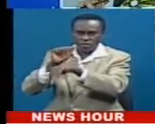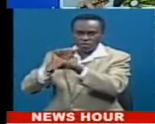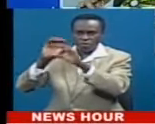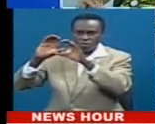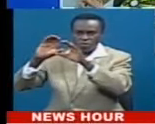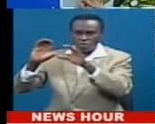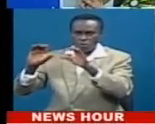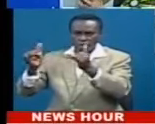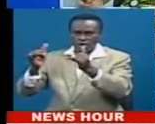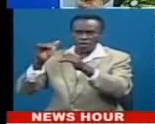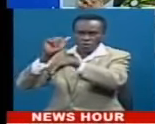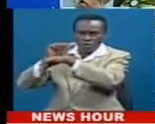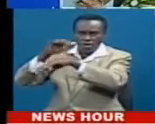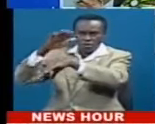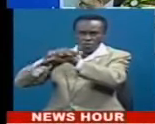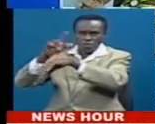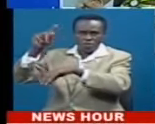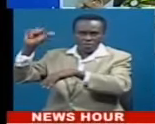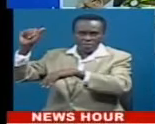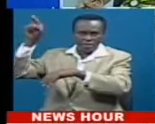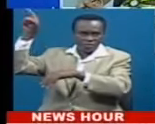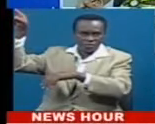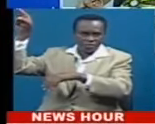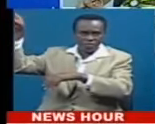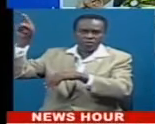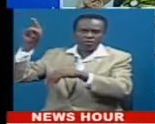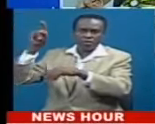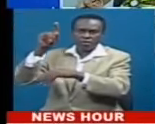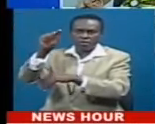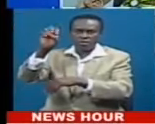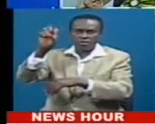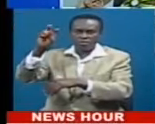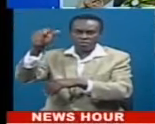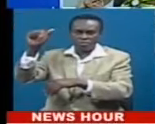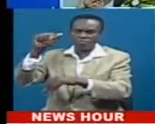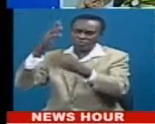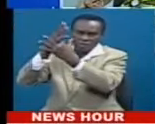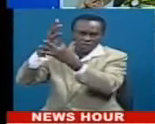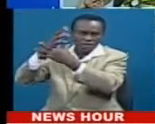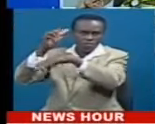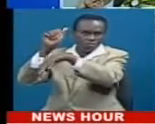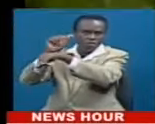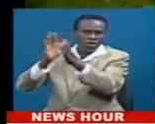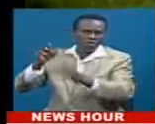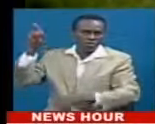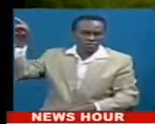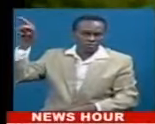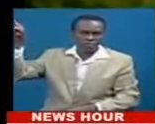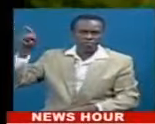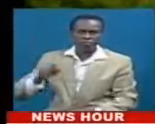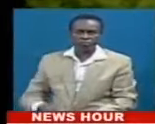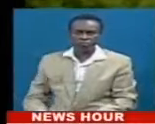not vacating areas on the project corridor are a hindrance to their work.